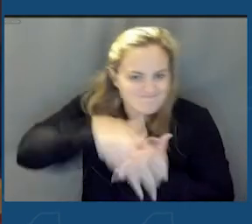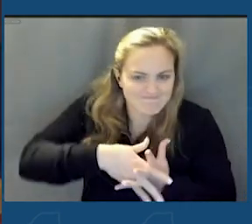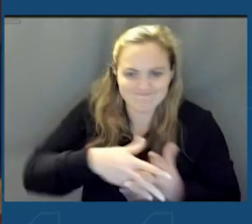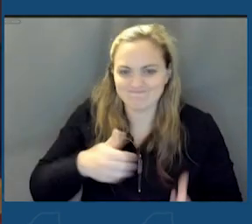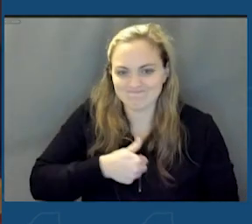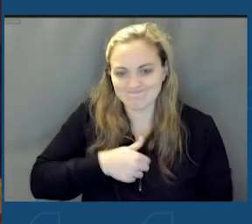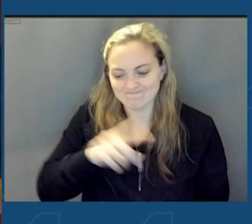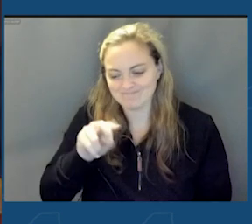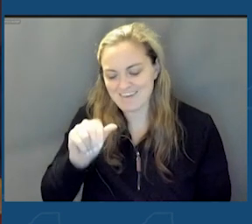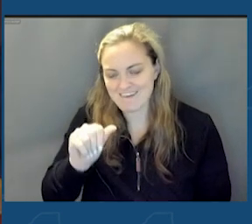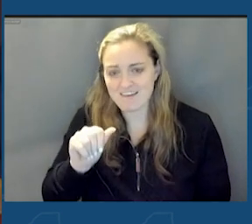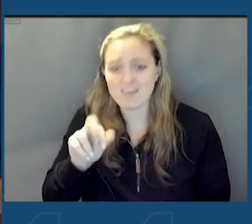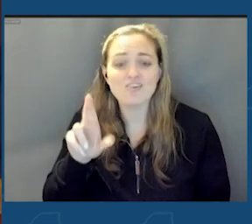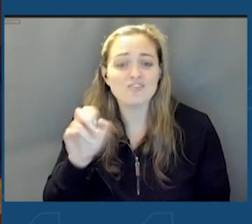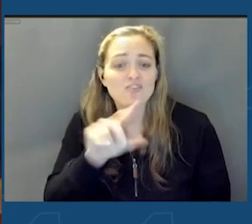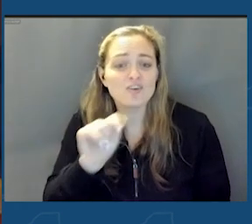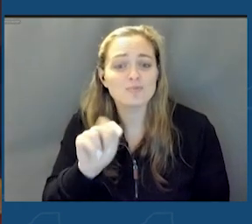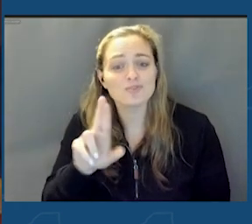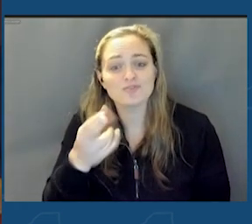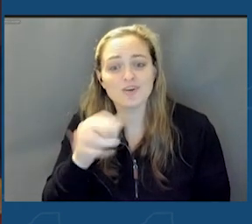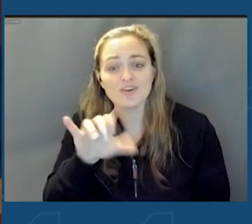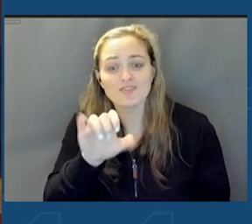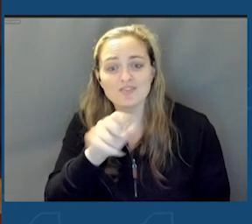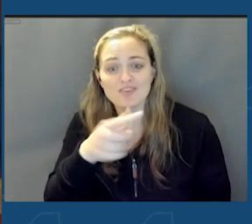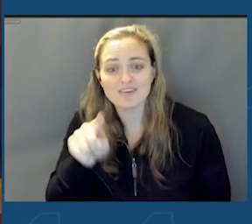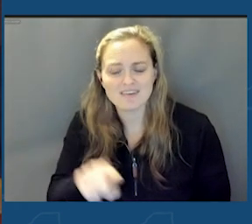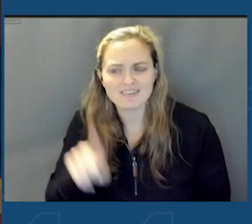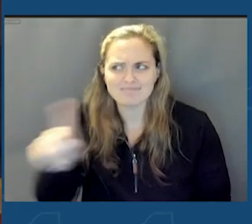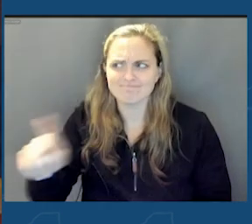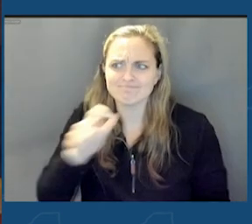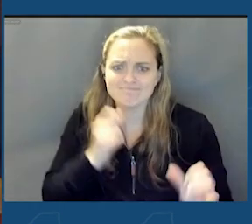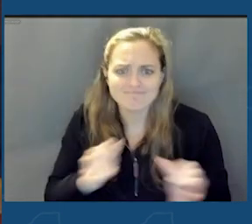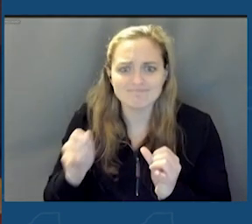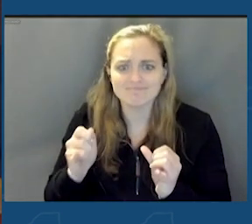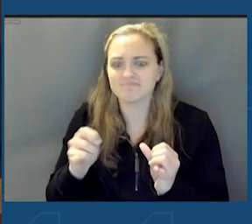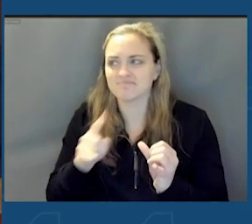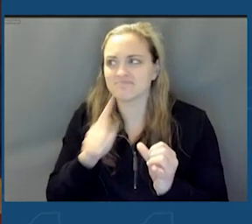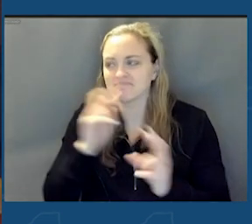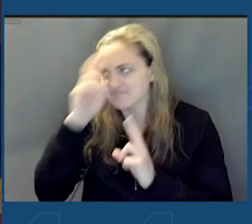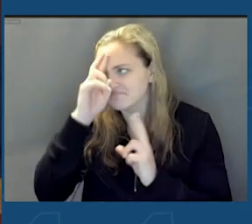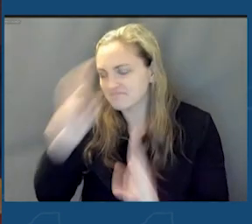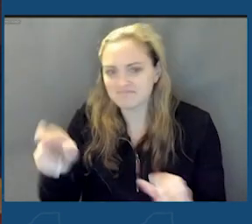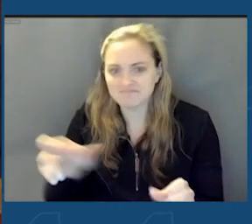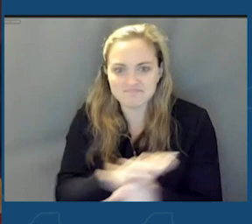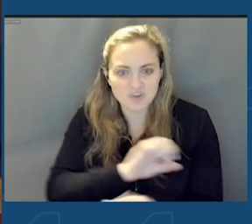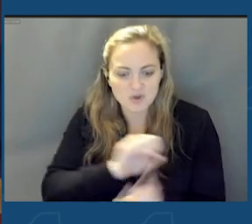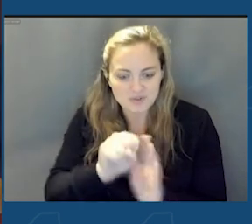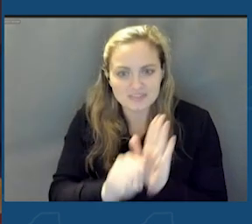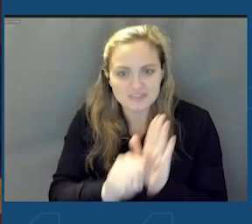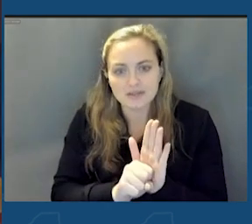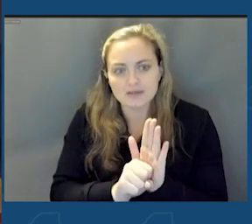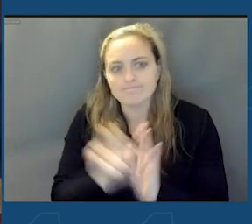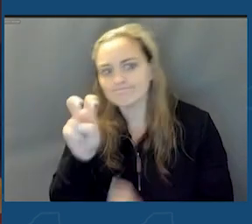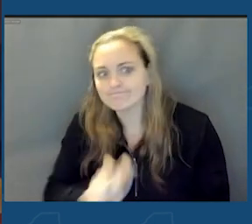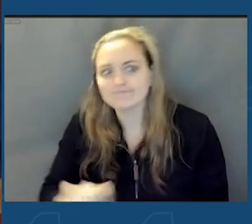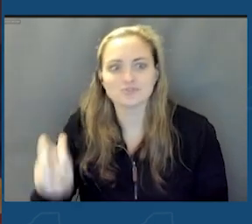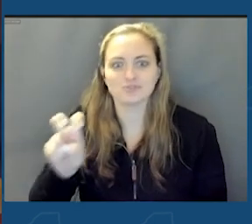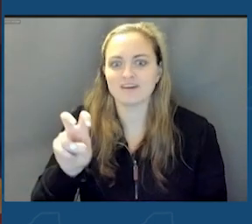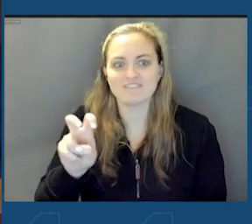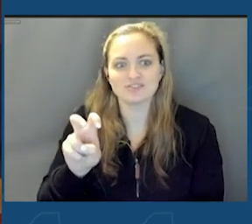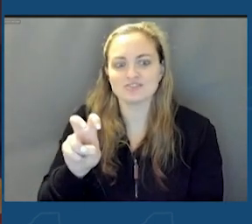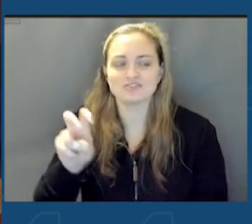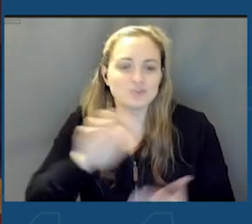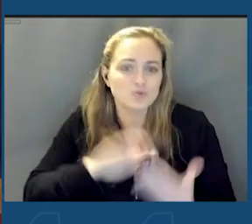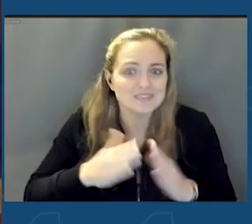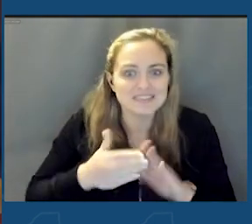Robert Rodriguez is an individual who has been widely respected around the state now as he travels to cities